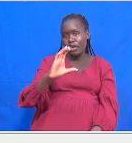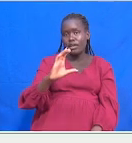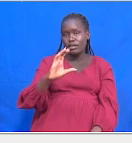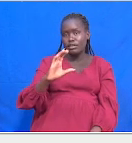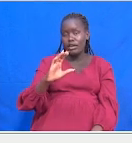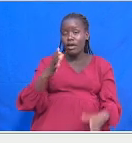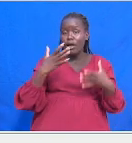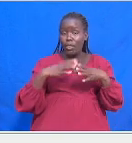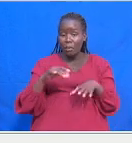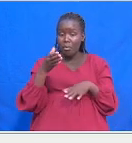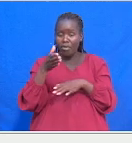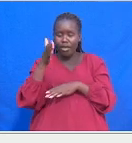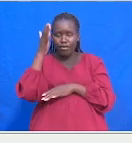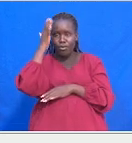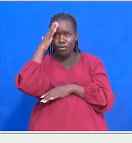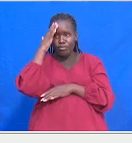Kakuret know it.